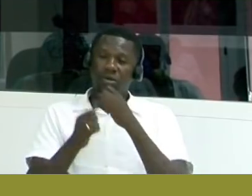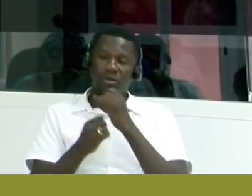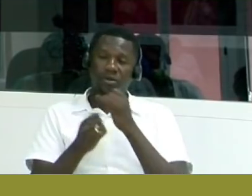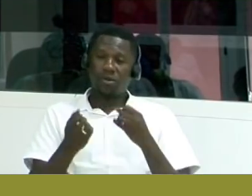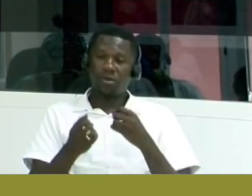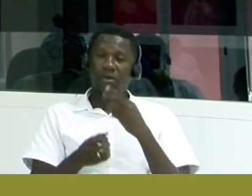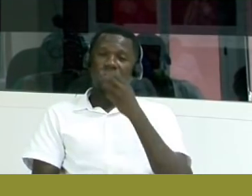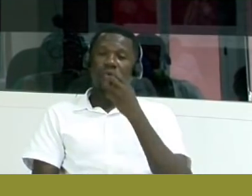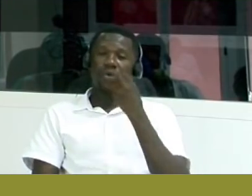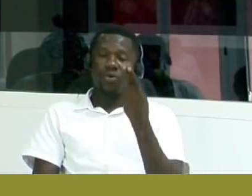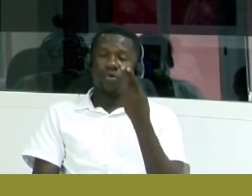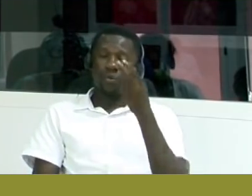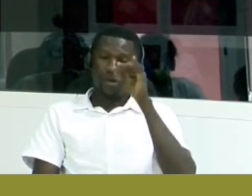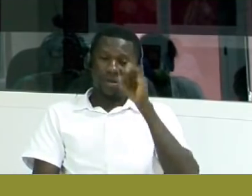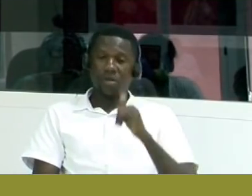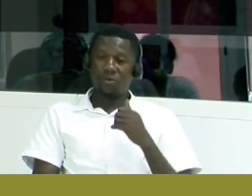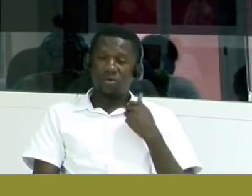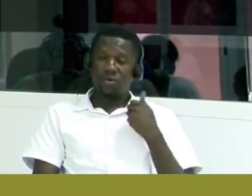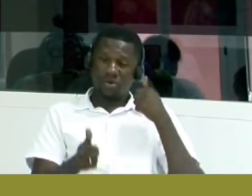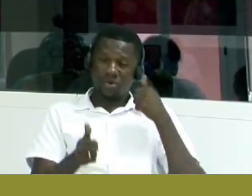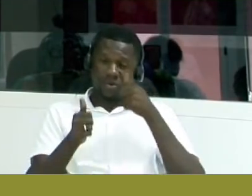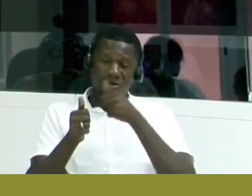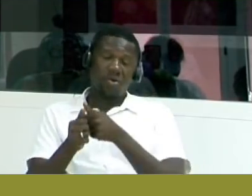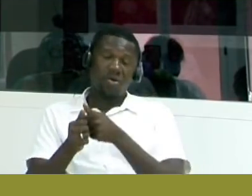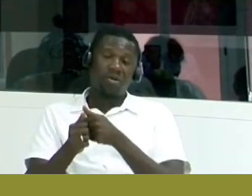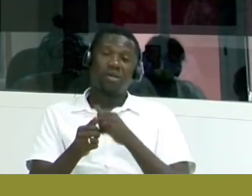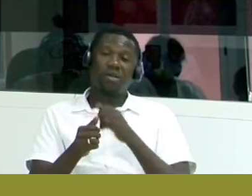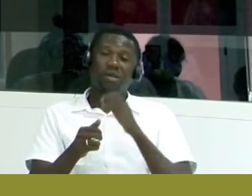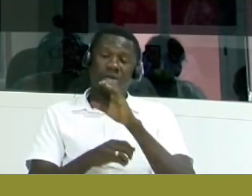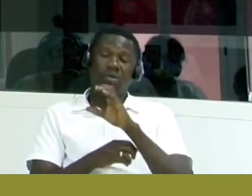22 years would haunt the country, but